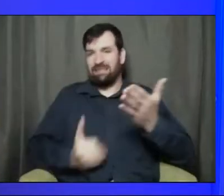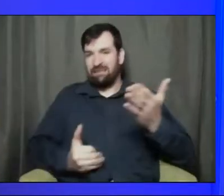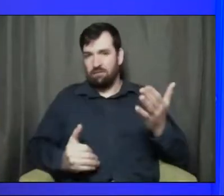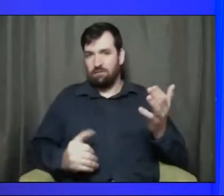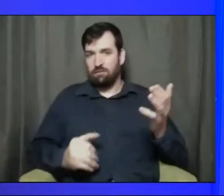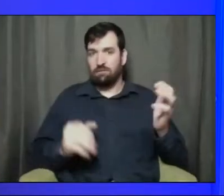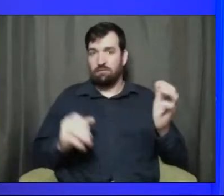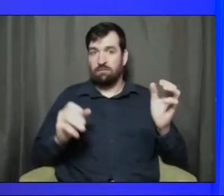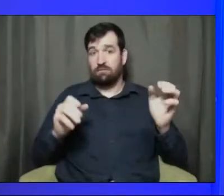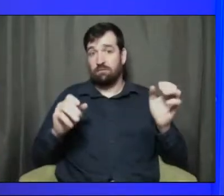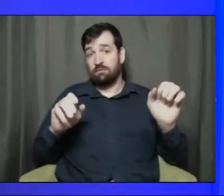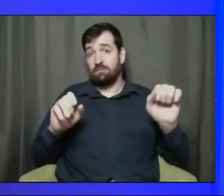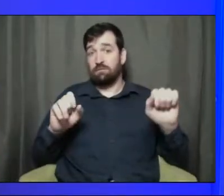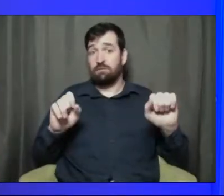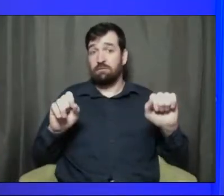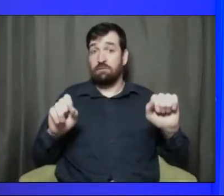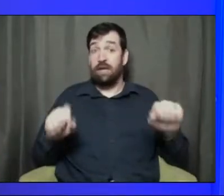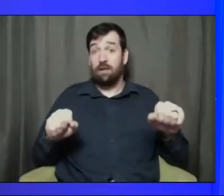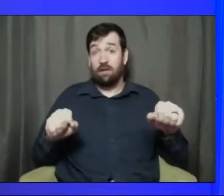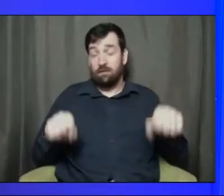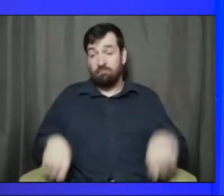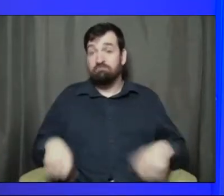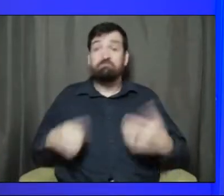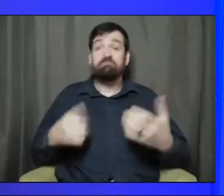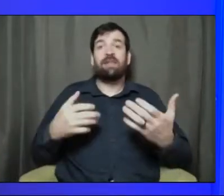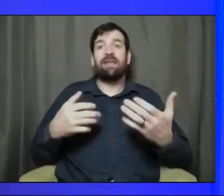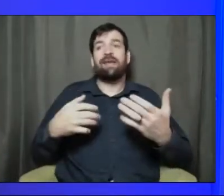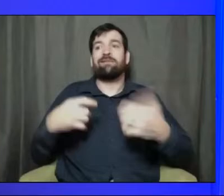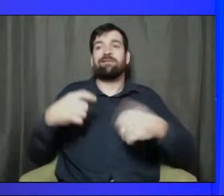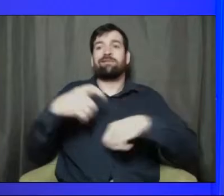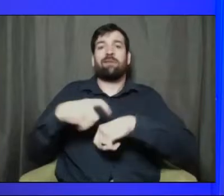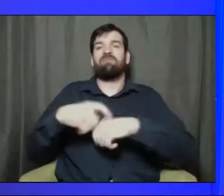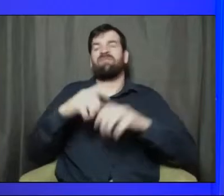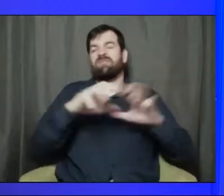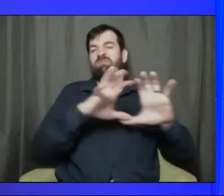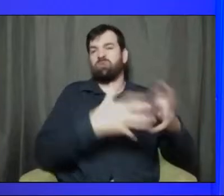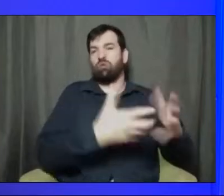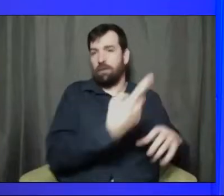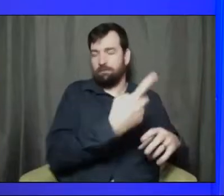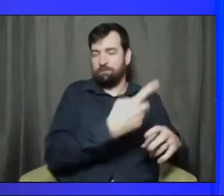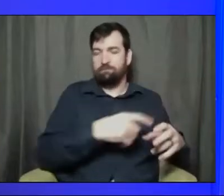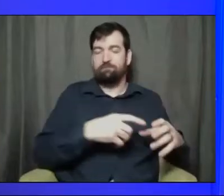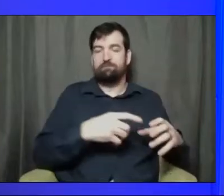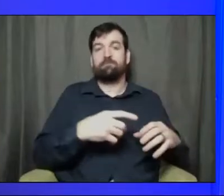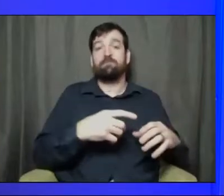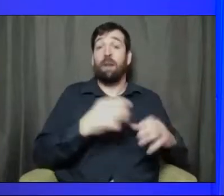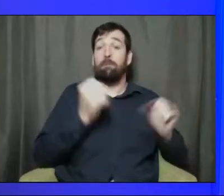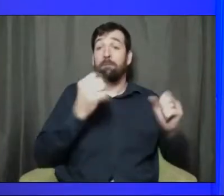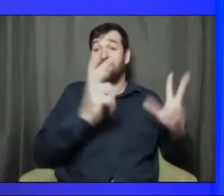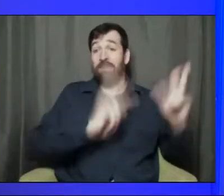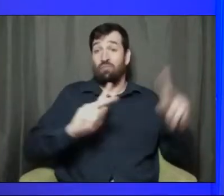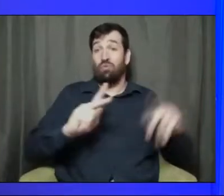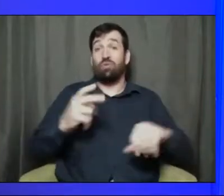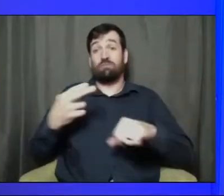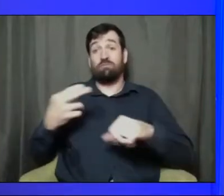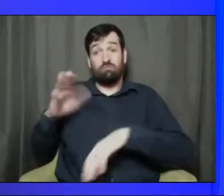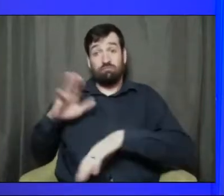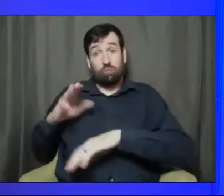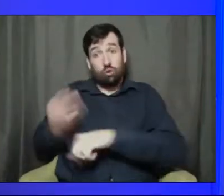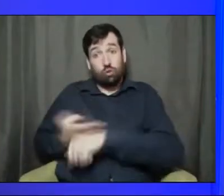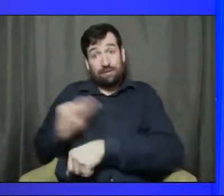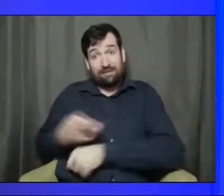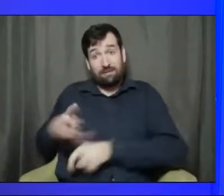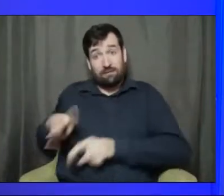time without being on dialysis. There's a subset like that. We also have a lot of folks that are on dialysis. That can be